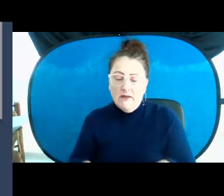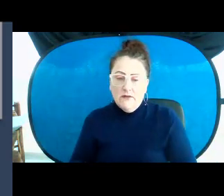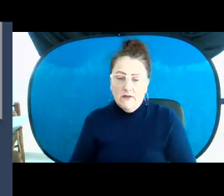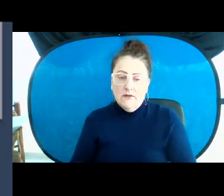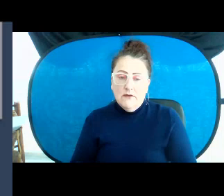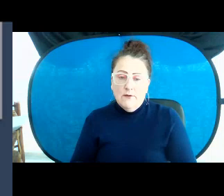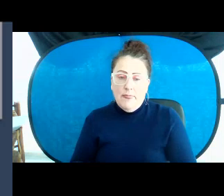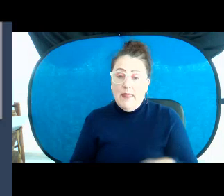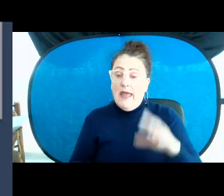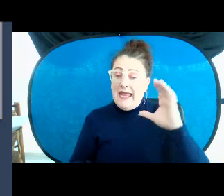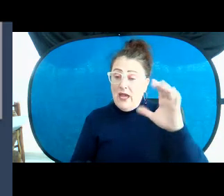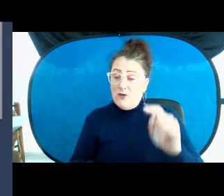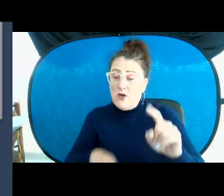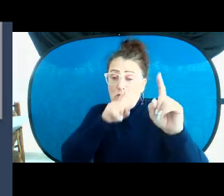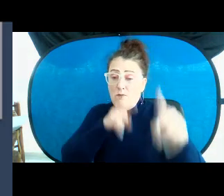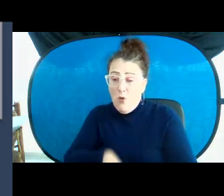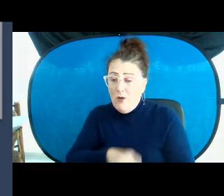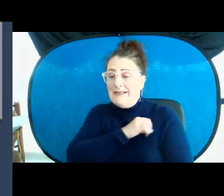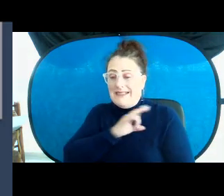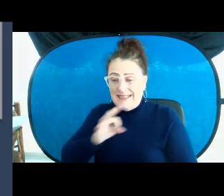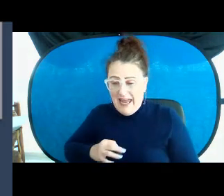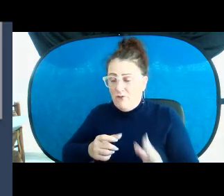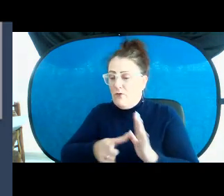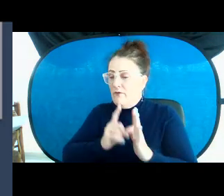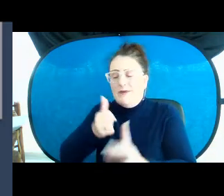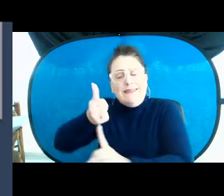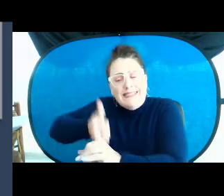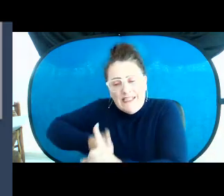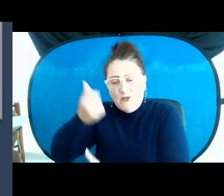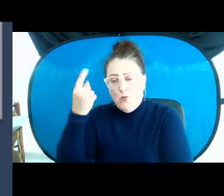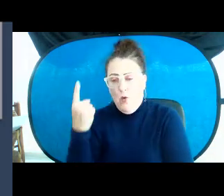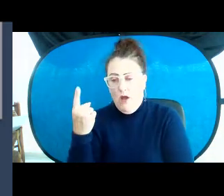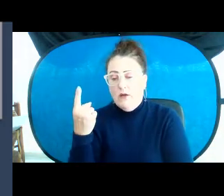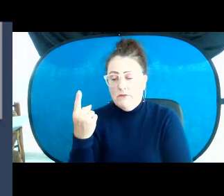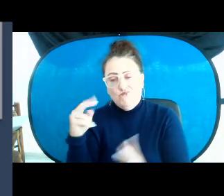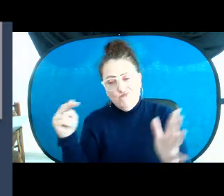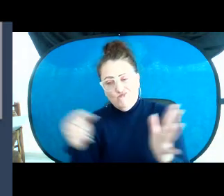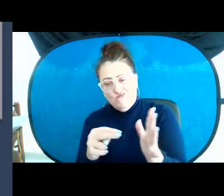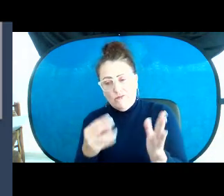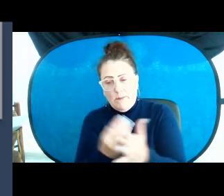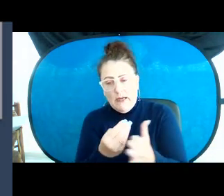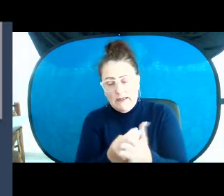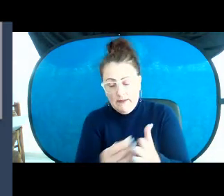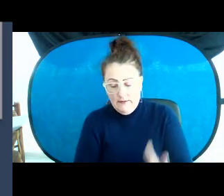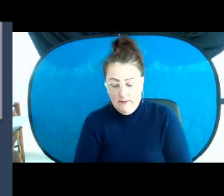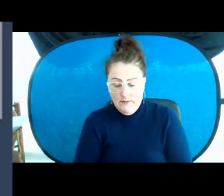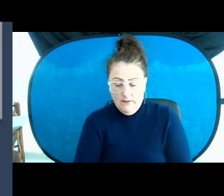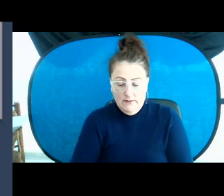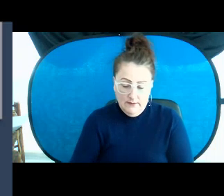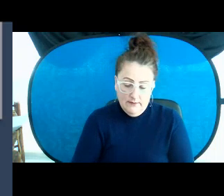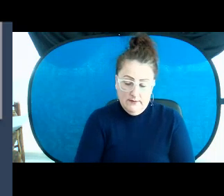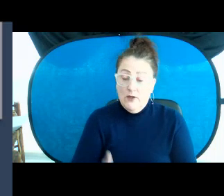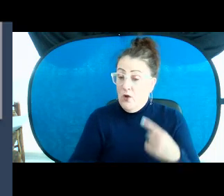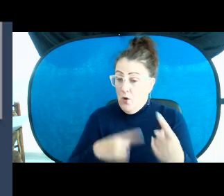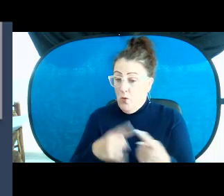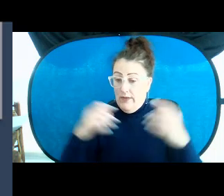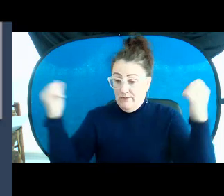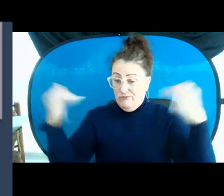Caltrans does report on and staff reviews every single one of the projects that uses this delegation as they come in throughout the